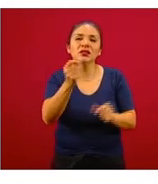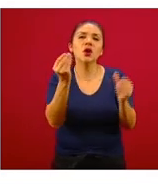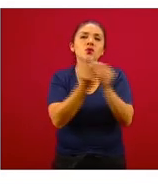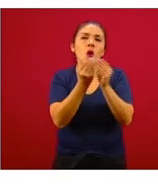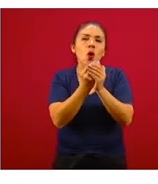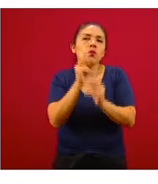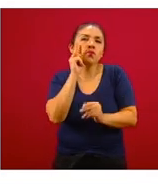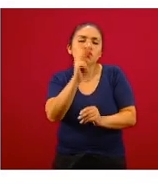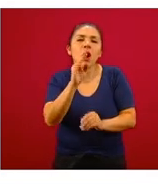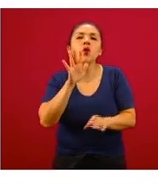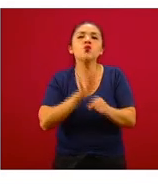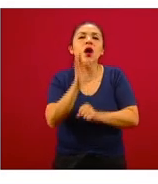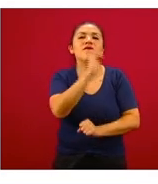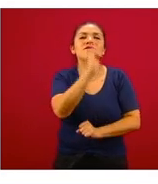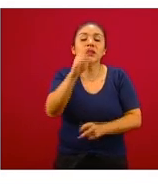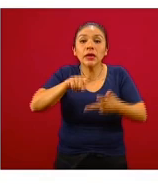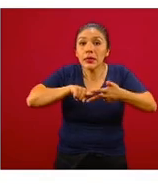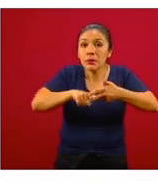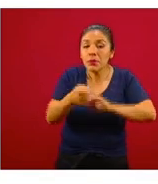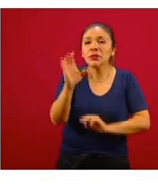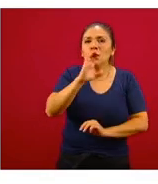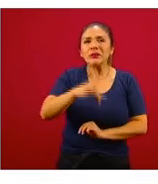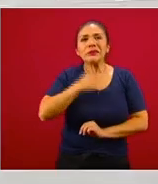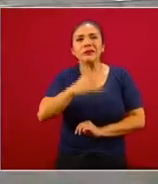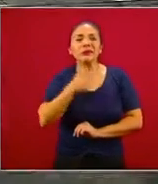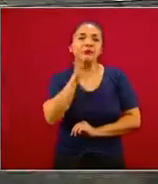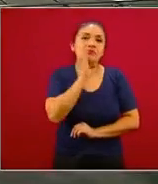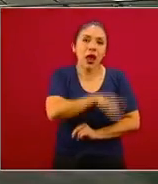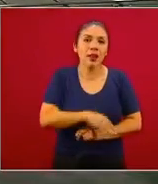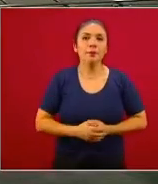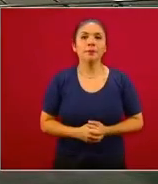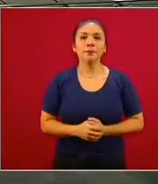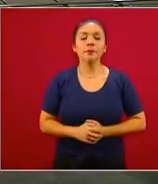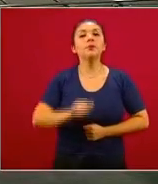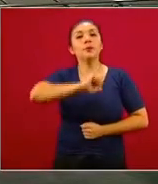cases, and they will be incorporated into the